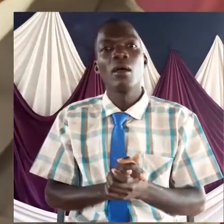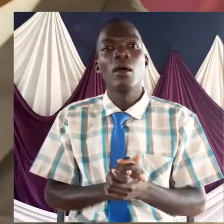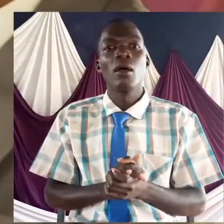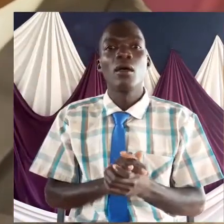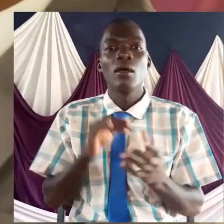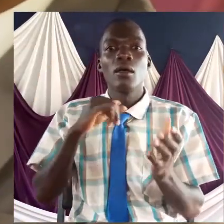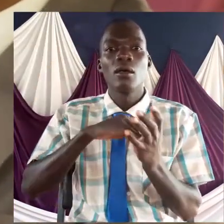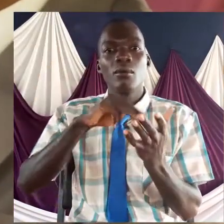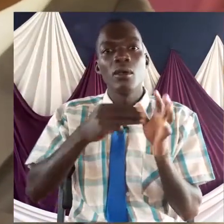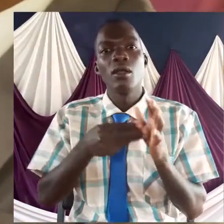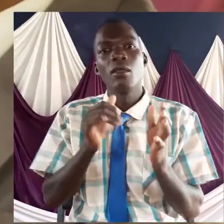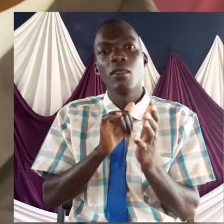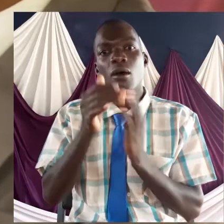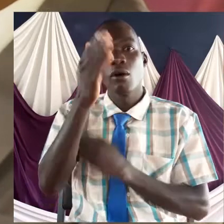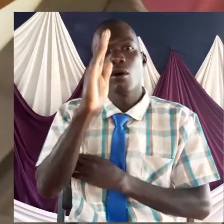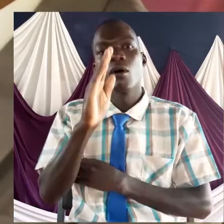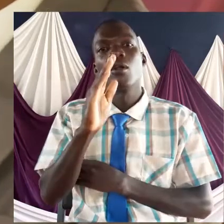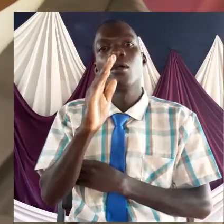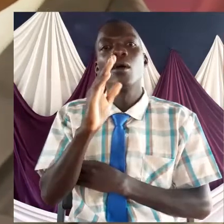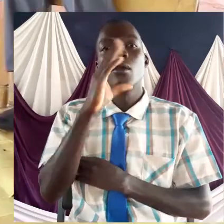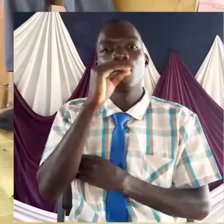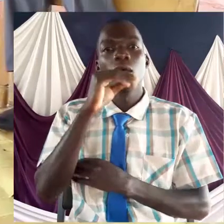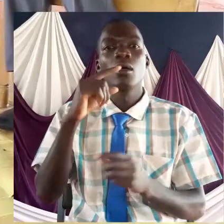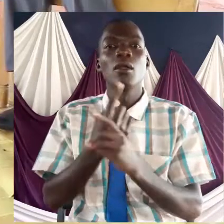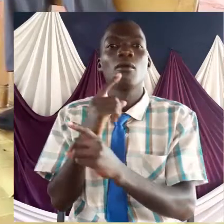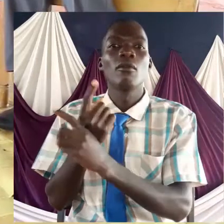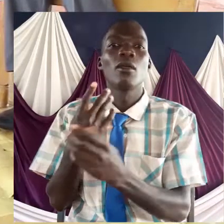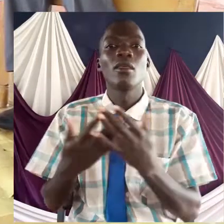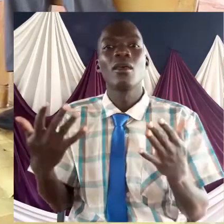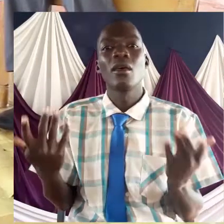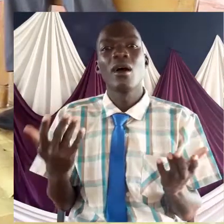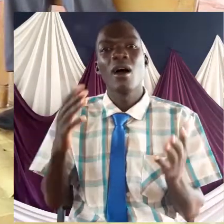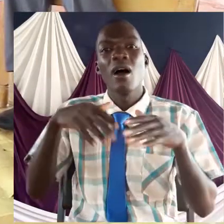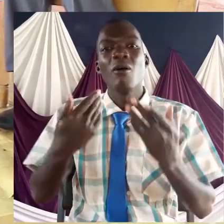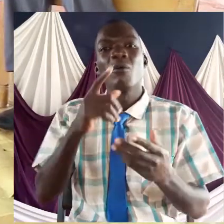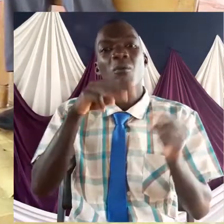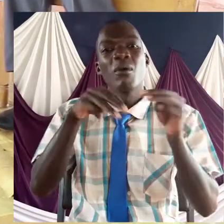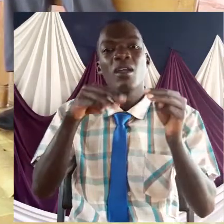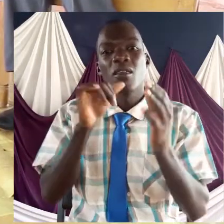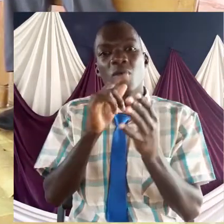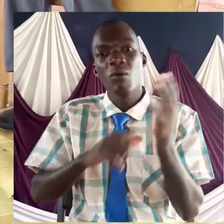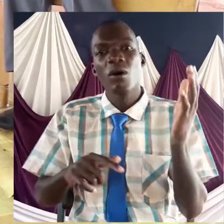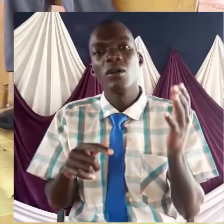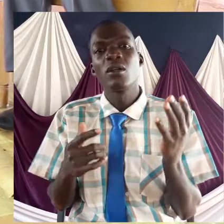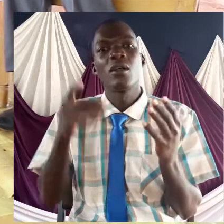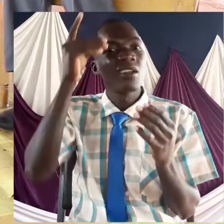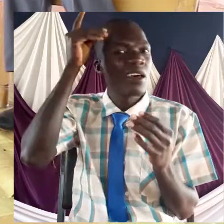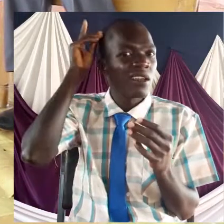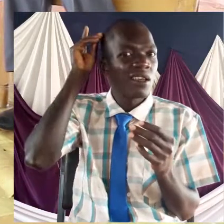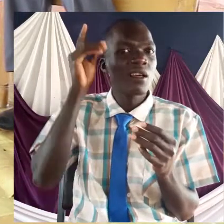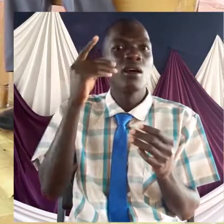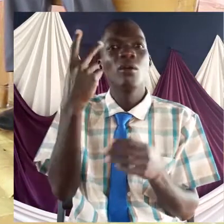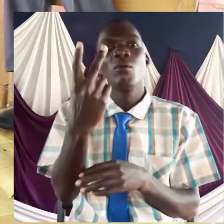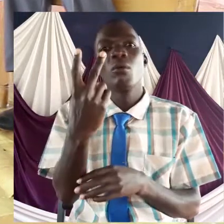Does it mean that God is speaking of a different thing to Daniel? Or how do you marry what we have in Daniel